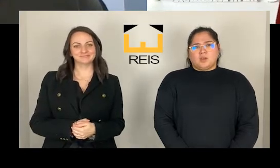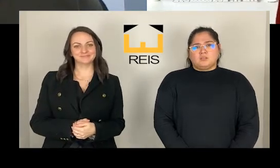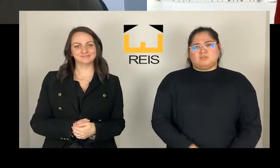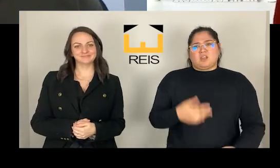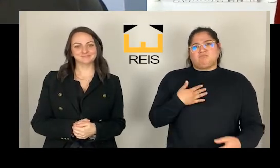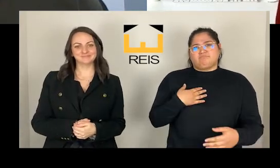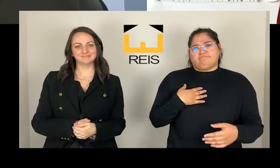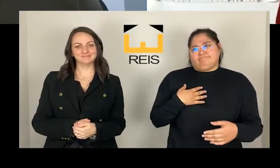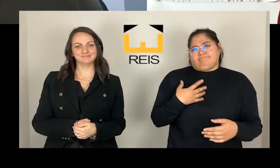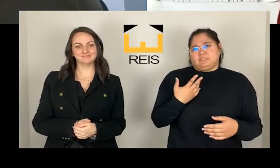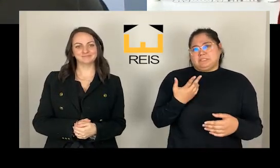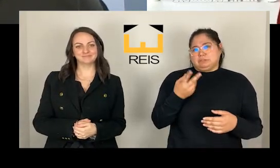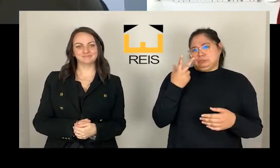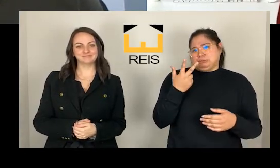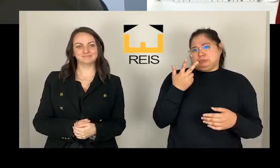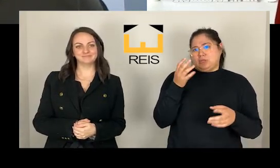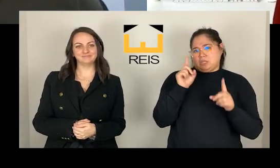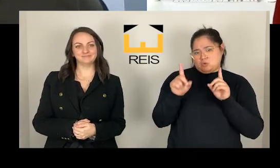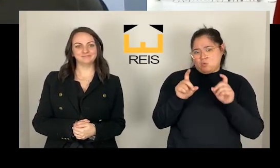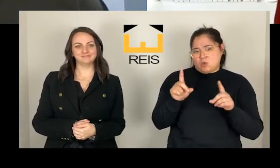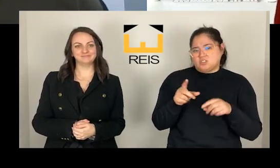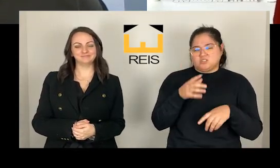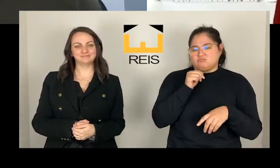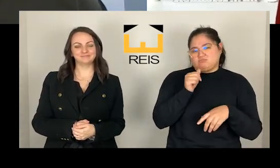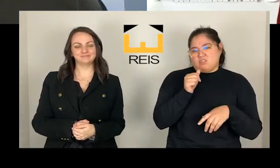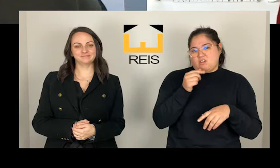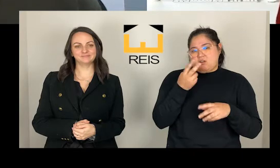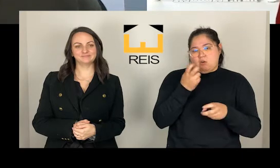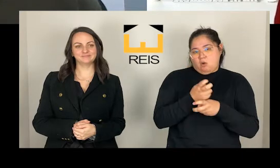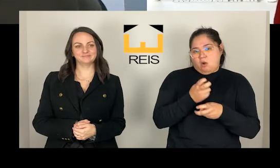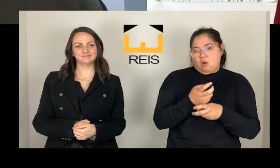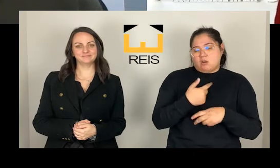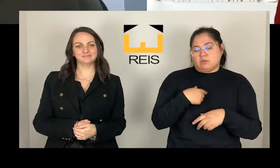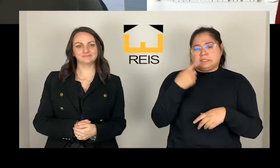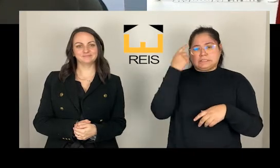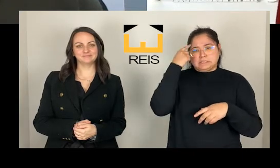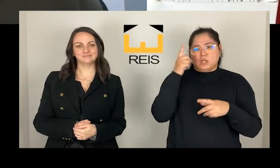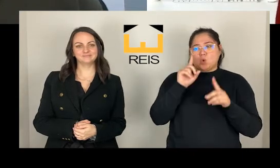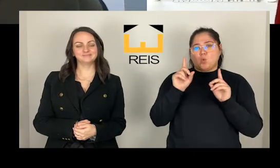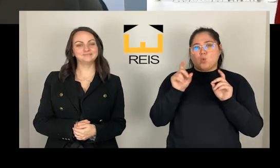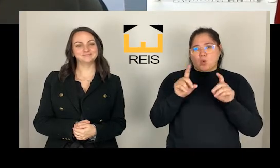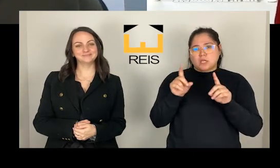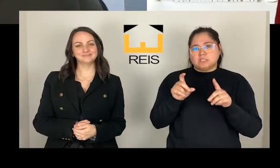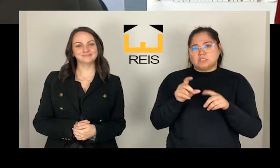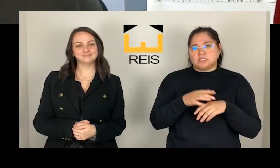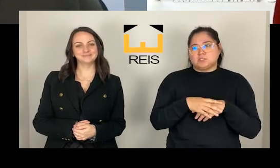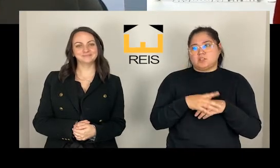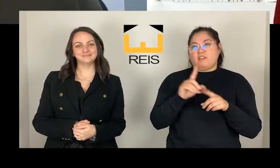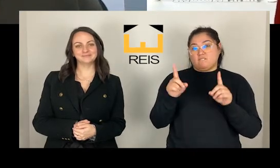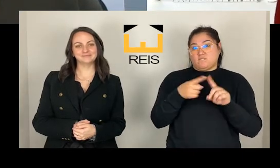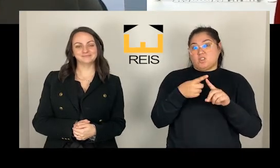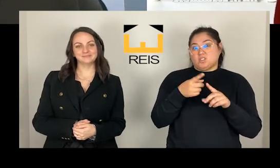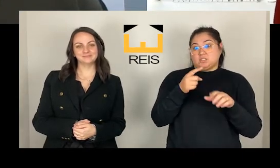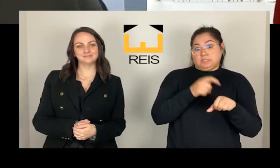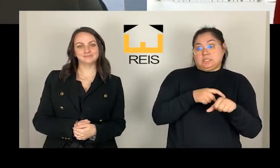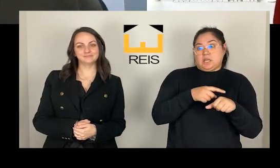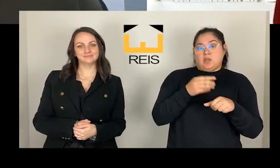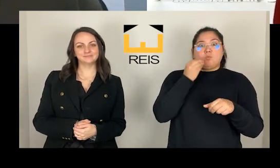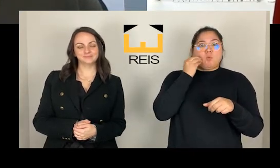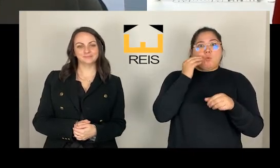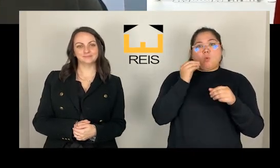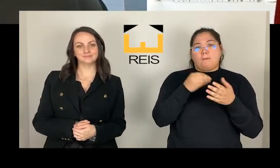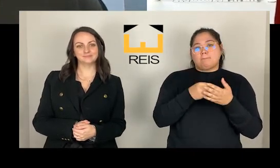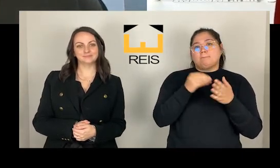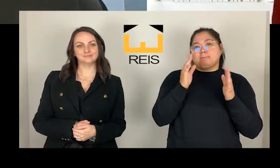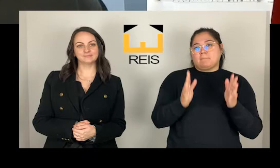basically three questions for you. Nothing difficult, but I think there are questions that kind of most first-time home buyers